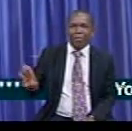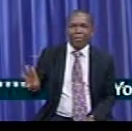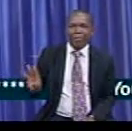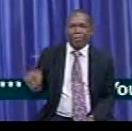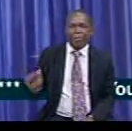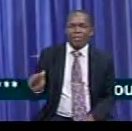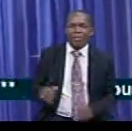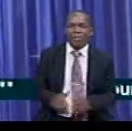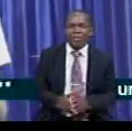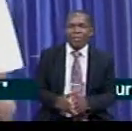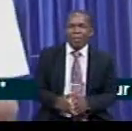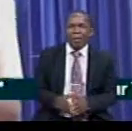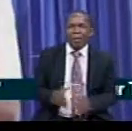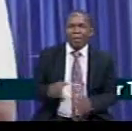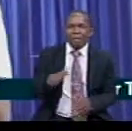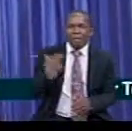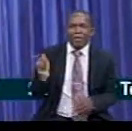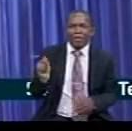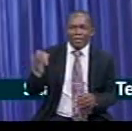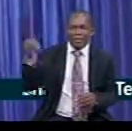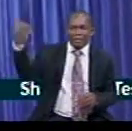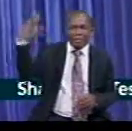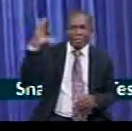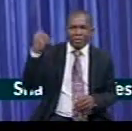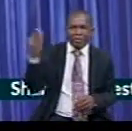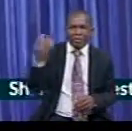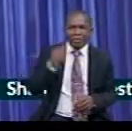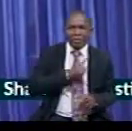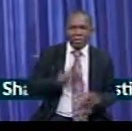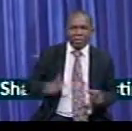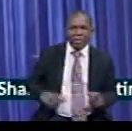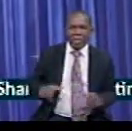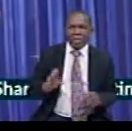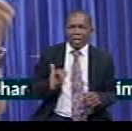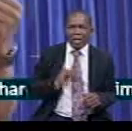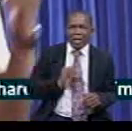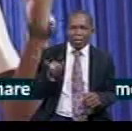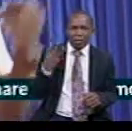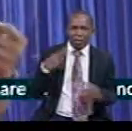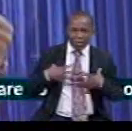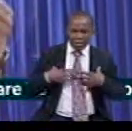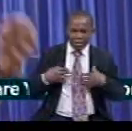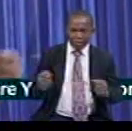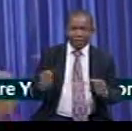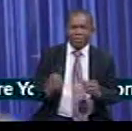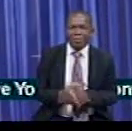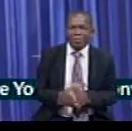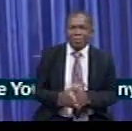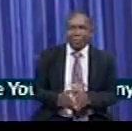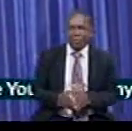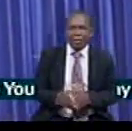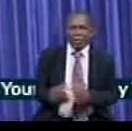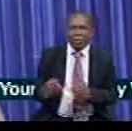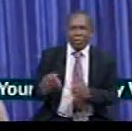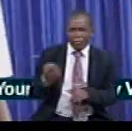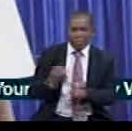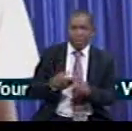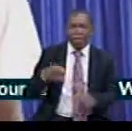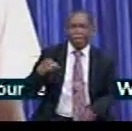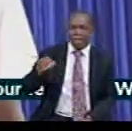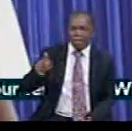I am here from Epa. Since I was a child, I was having a pal in my